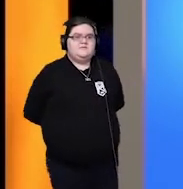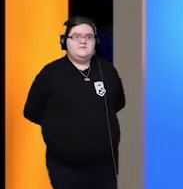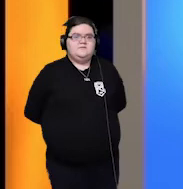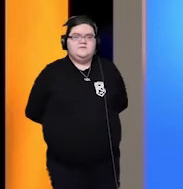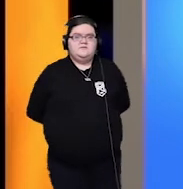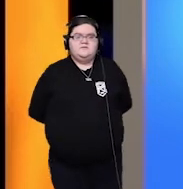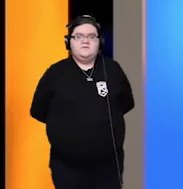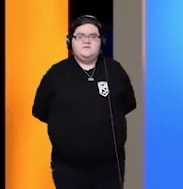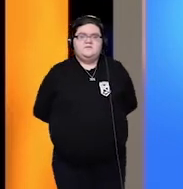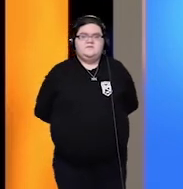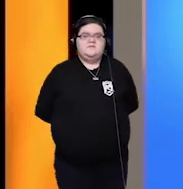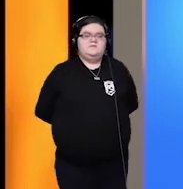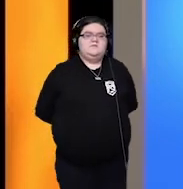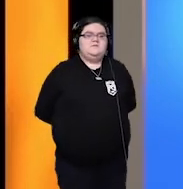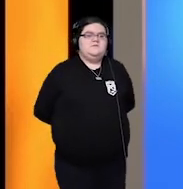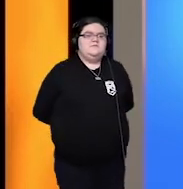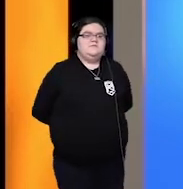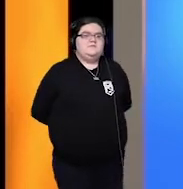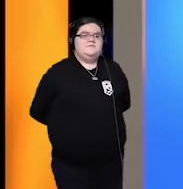confer.